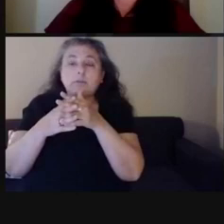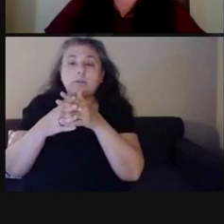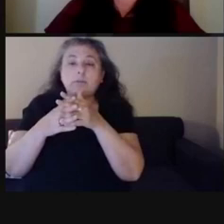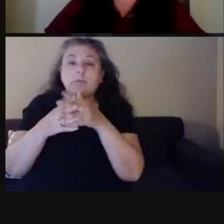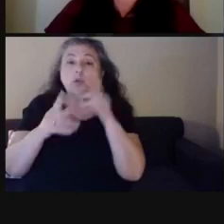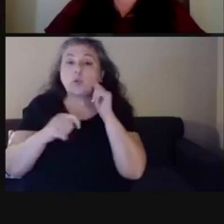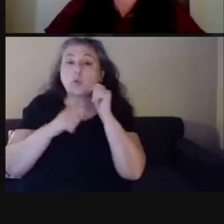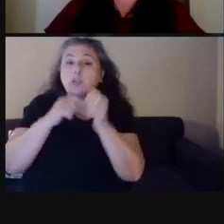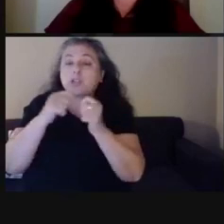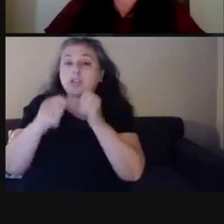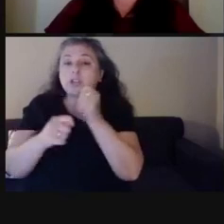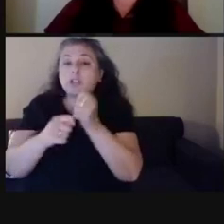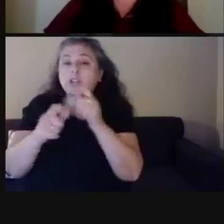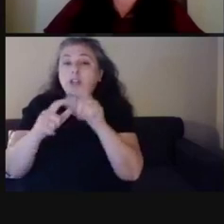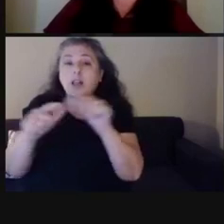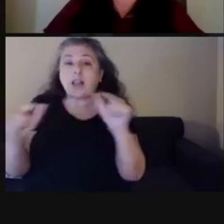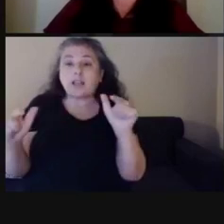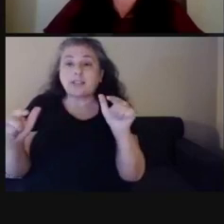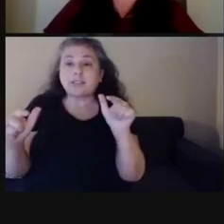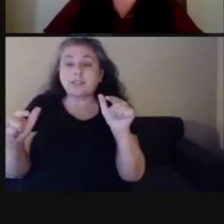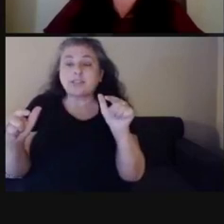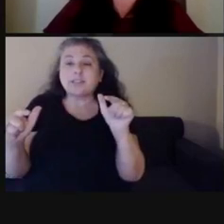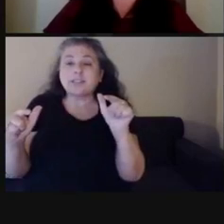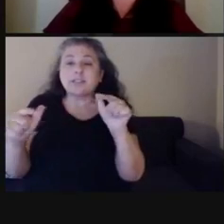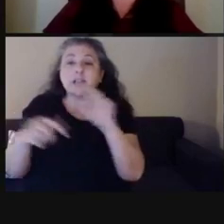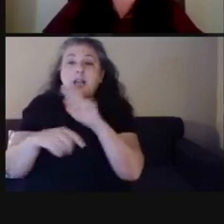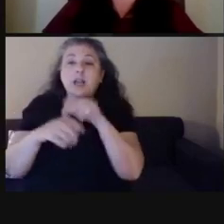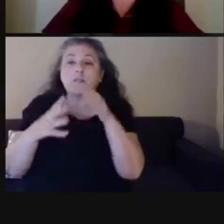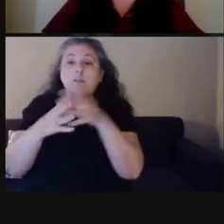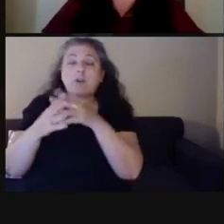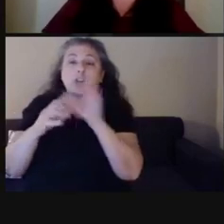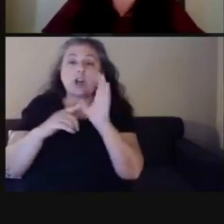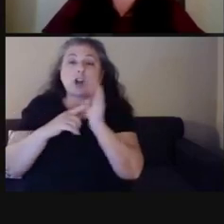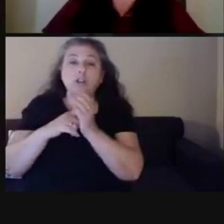traditions, Native American language, Native American culture.